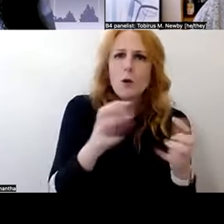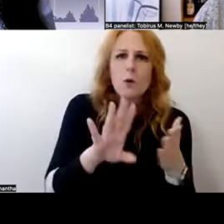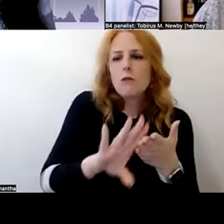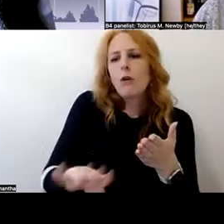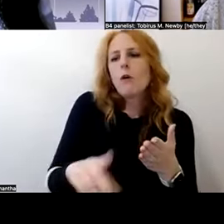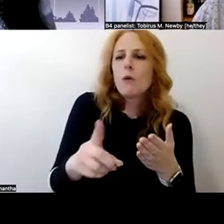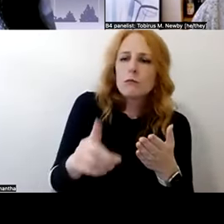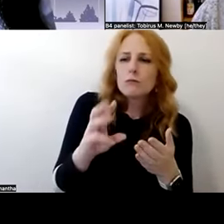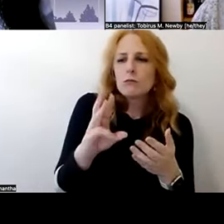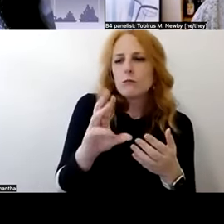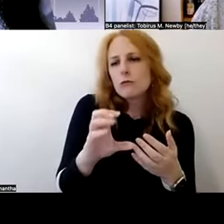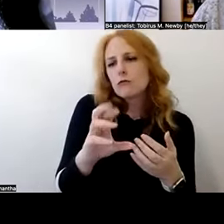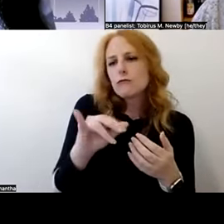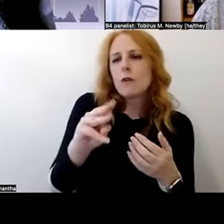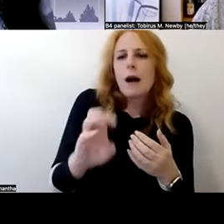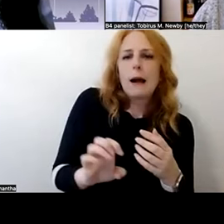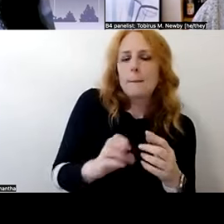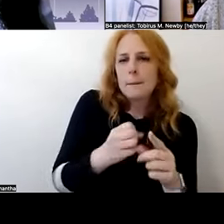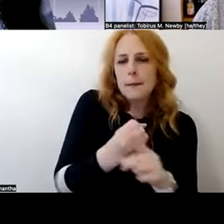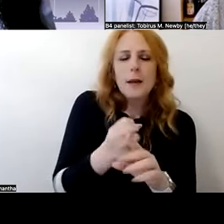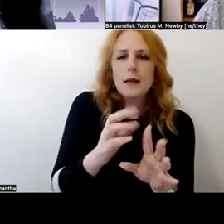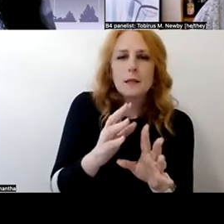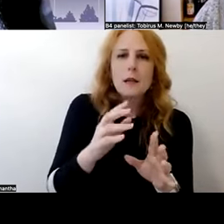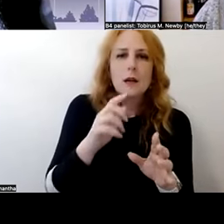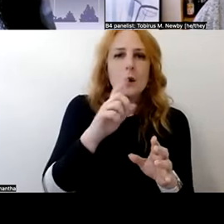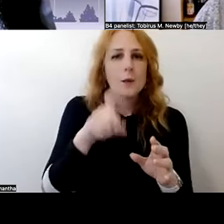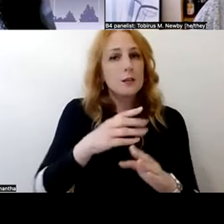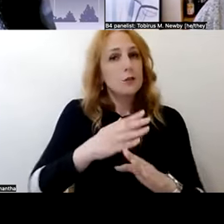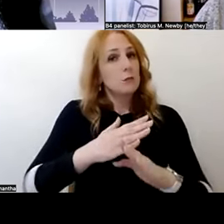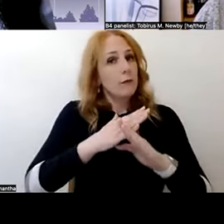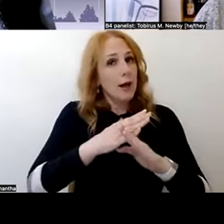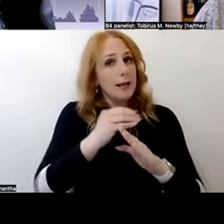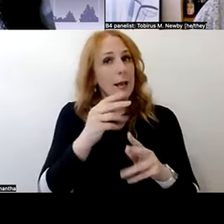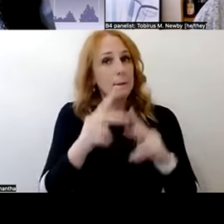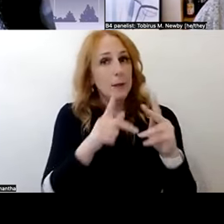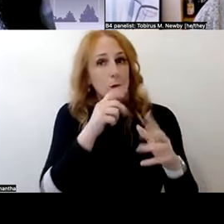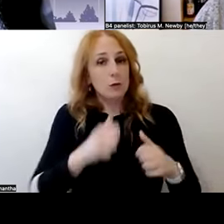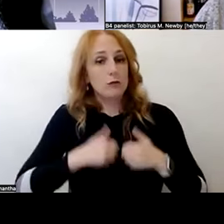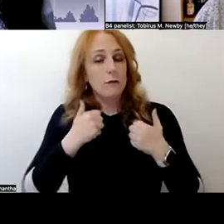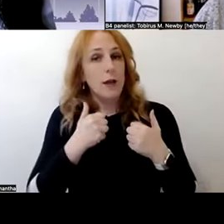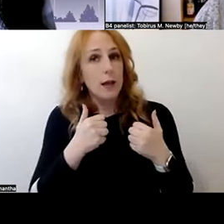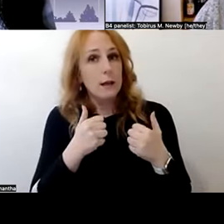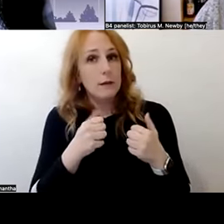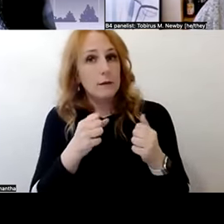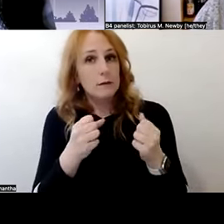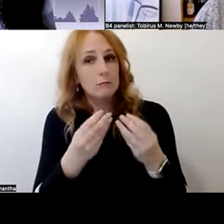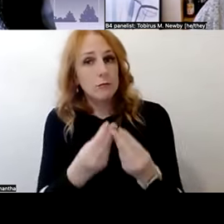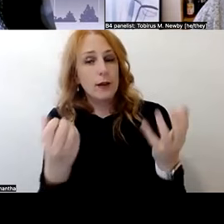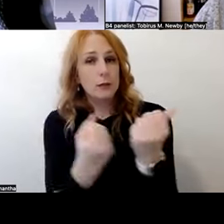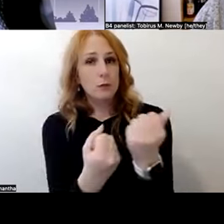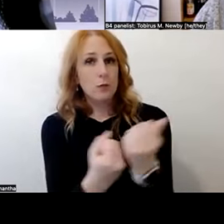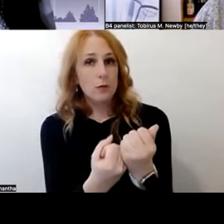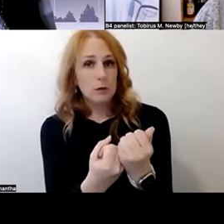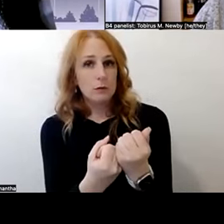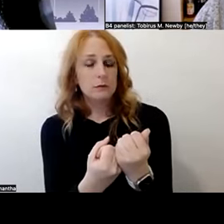think that we need to work on the prevention front and the survivor support so that people are made whole in a variety of ways. But I don't think we know yet if we're moving in the right